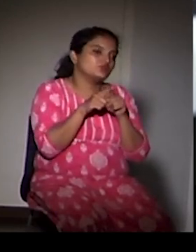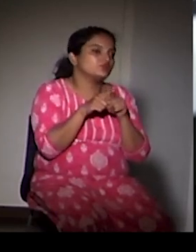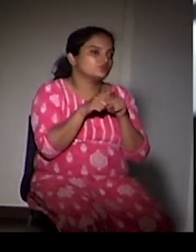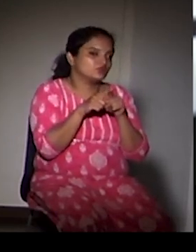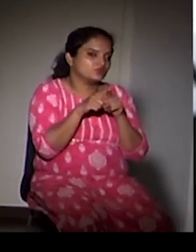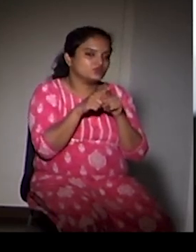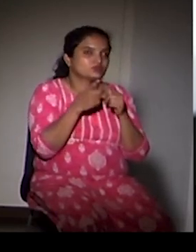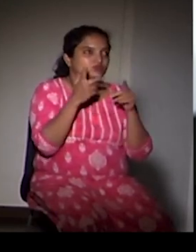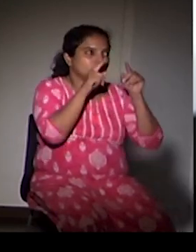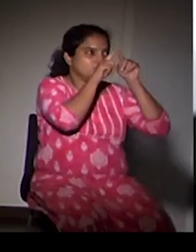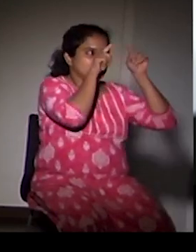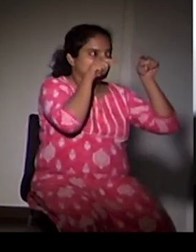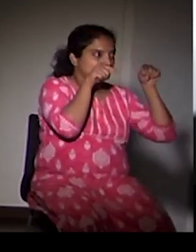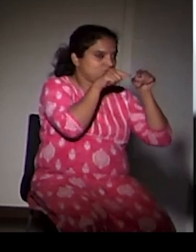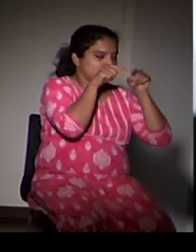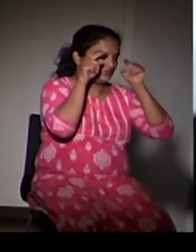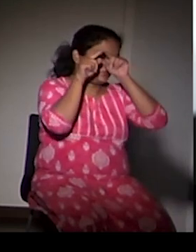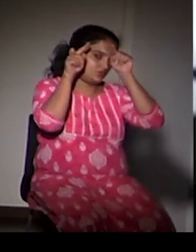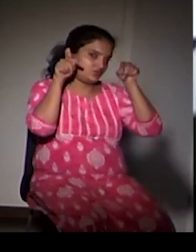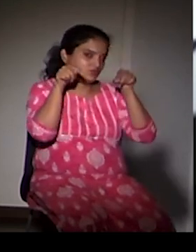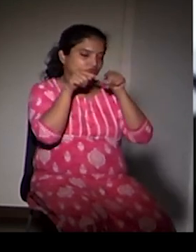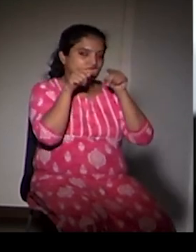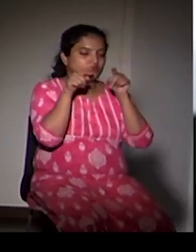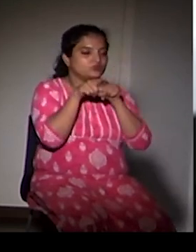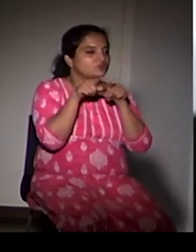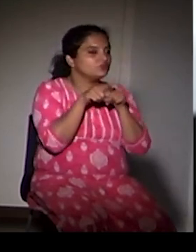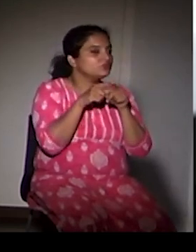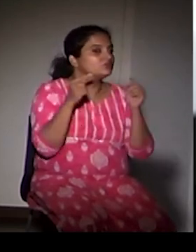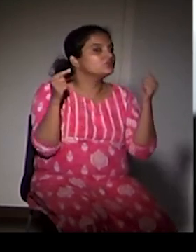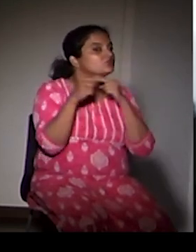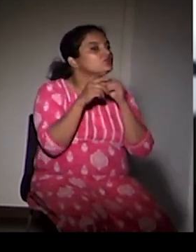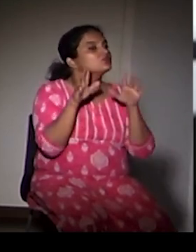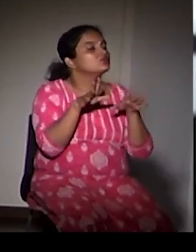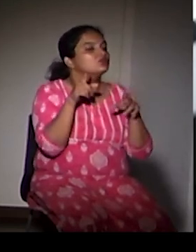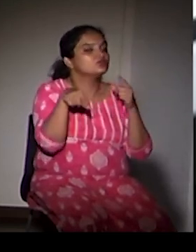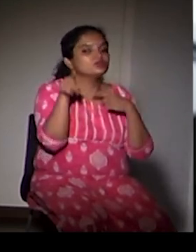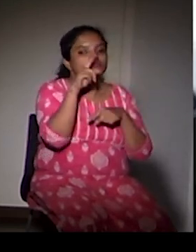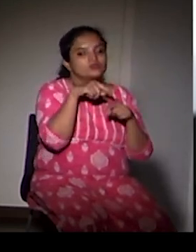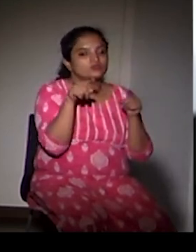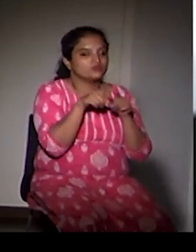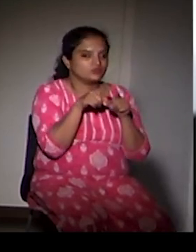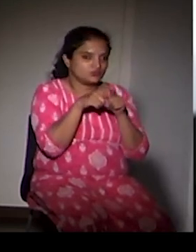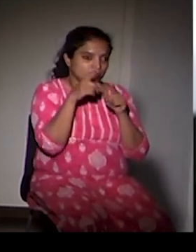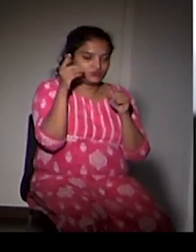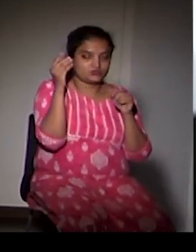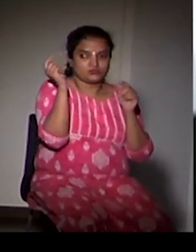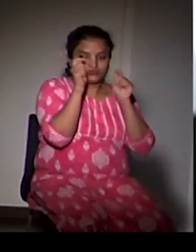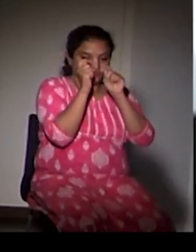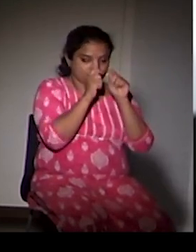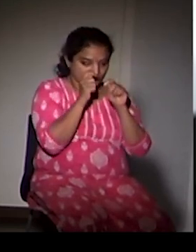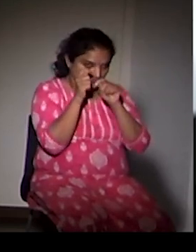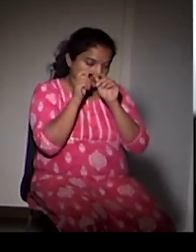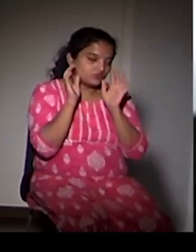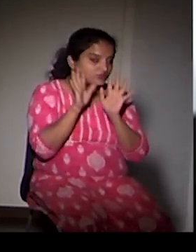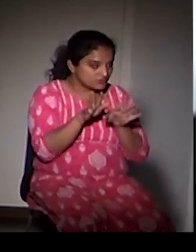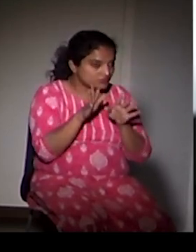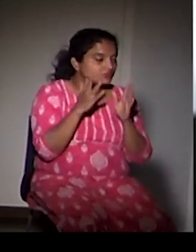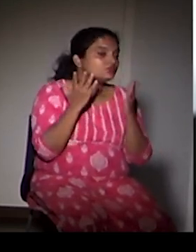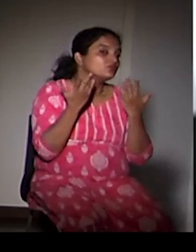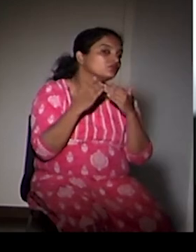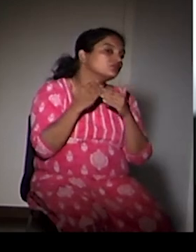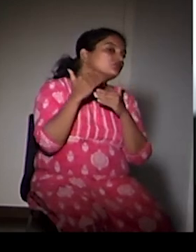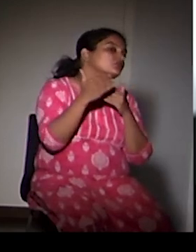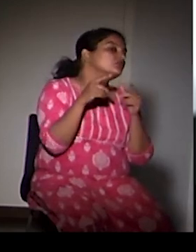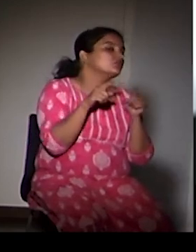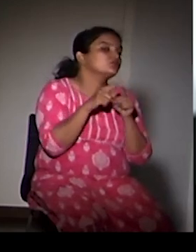those square shapes below, which are, or cross shapes below, which are of course the archers' spy holes to